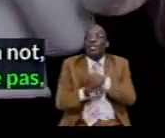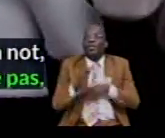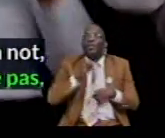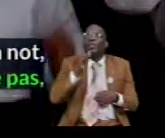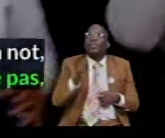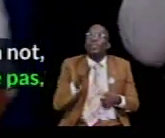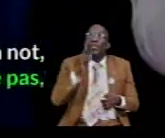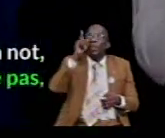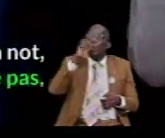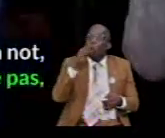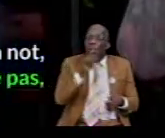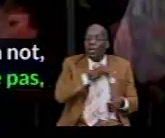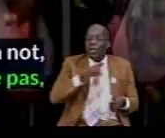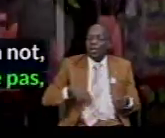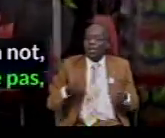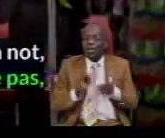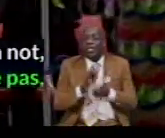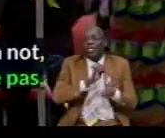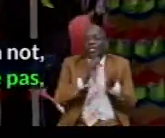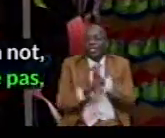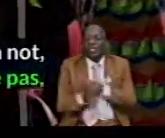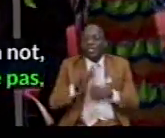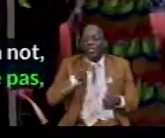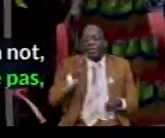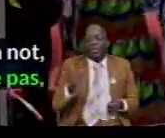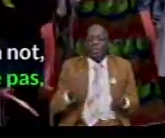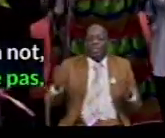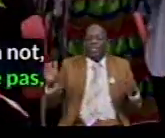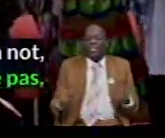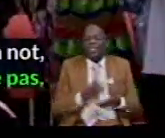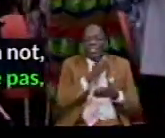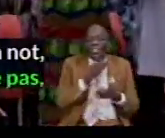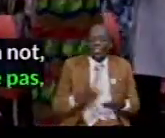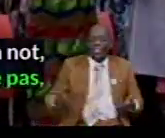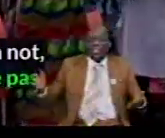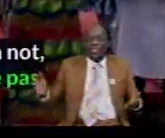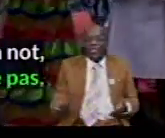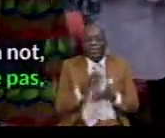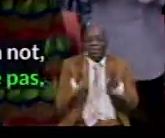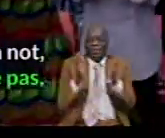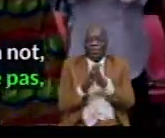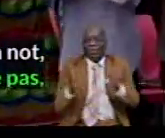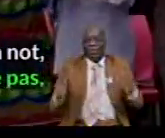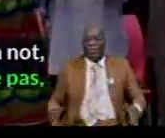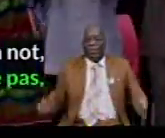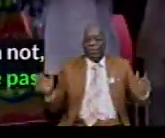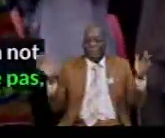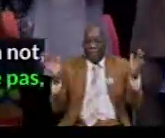Jump those hands together.